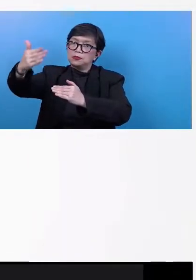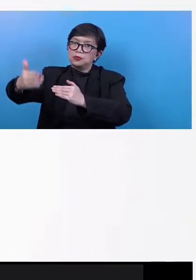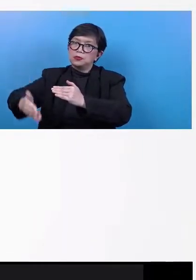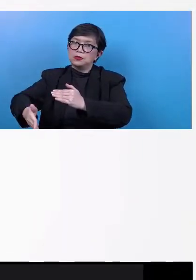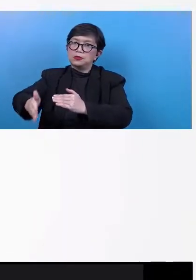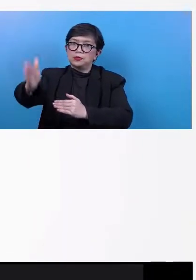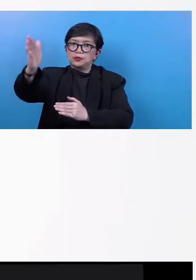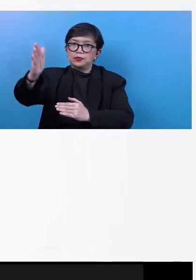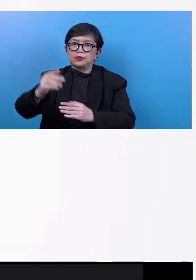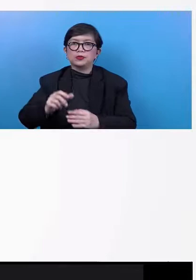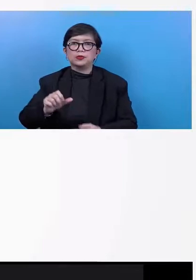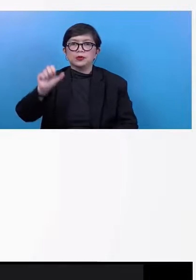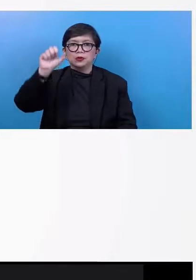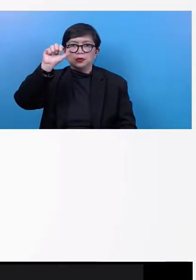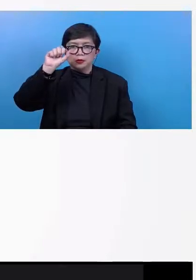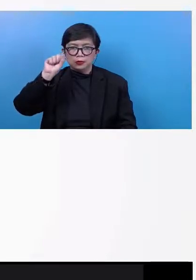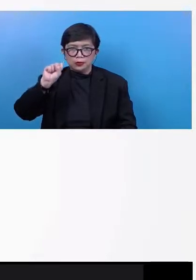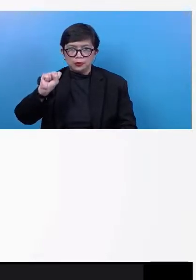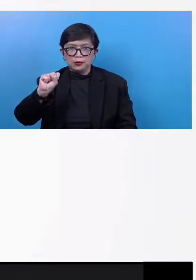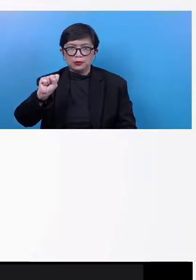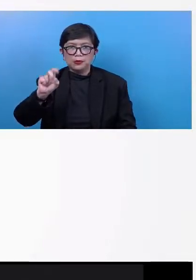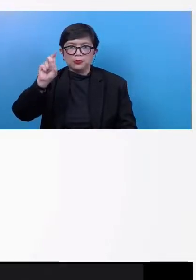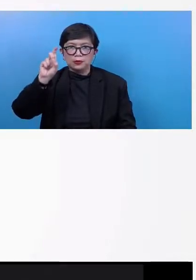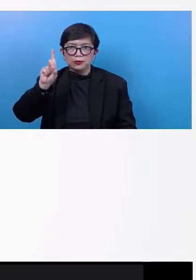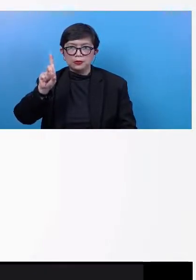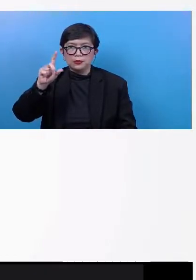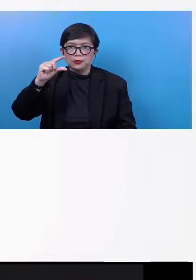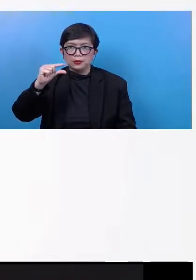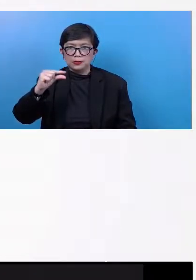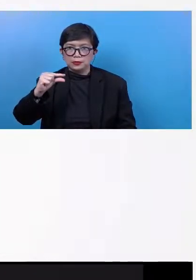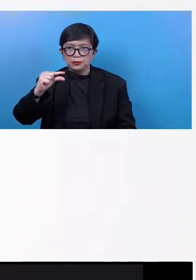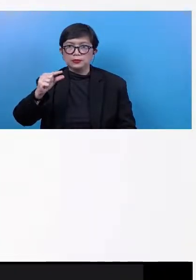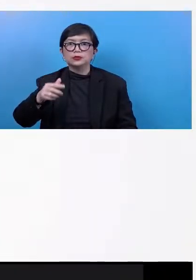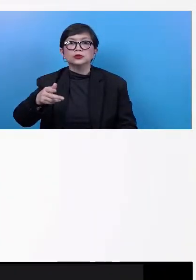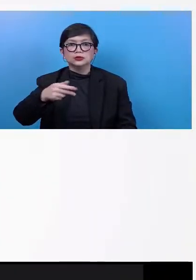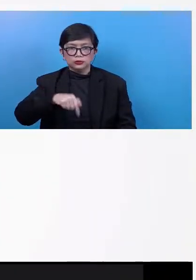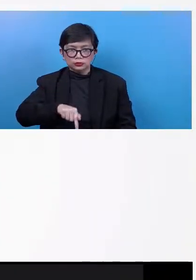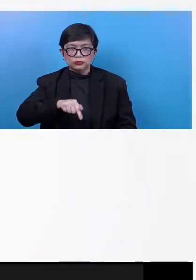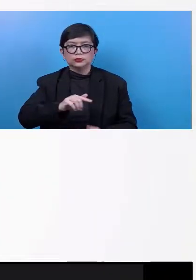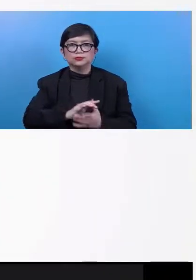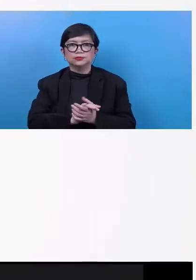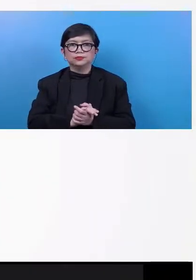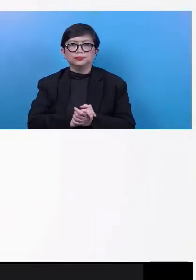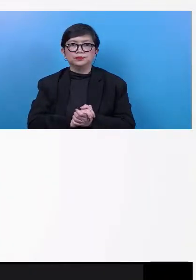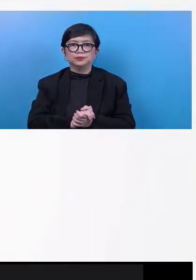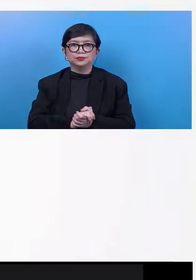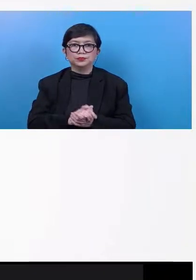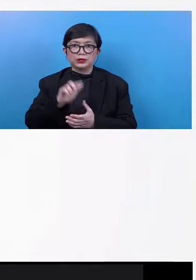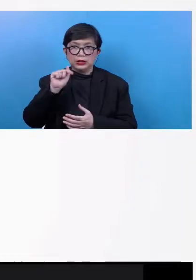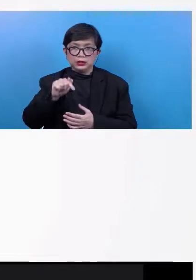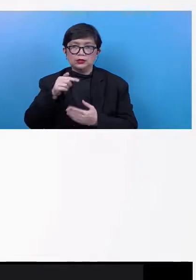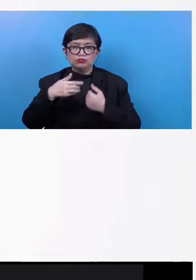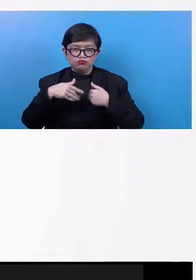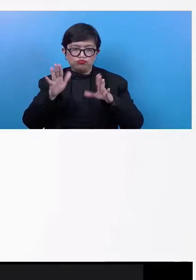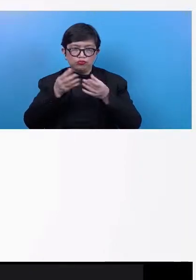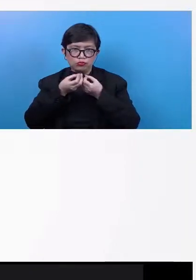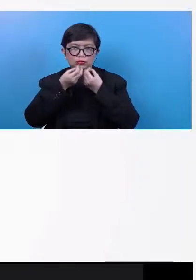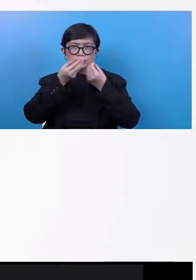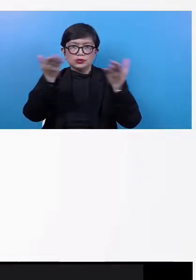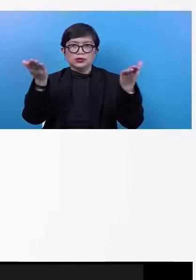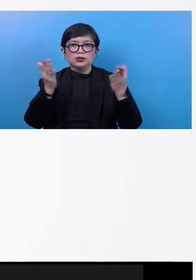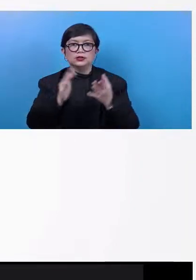but we'll also come to that. But just speaking of some of the things that Vijay, you were saying, I'll invite now Professor